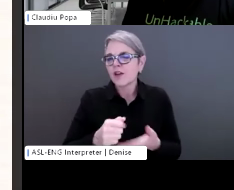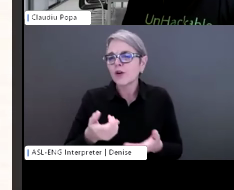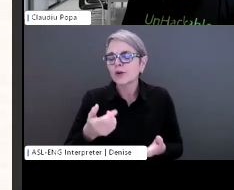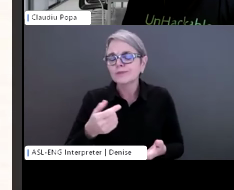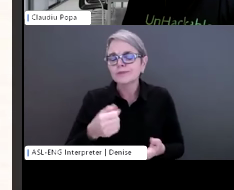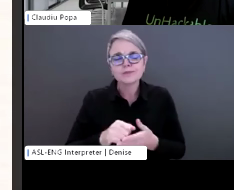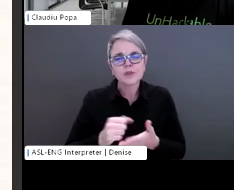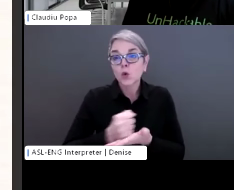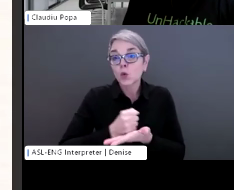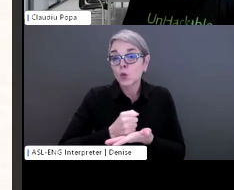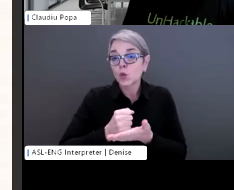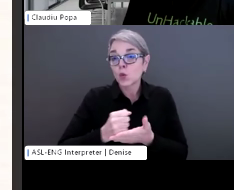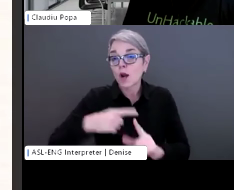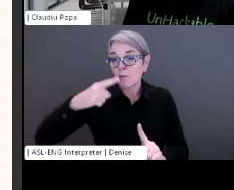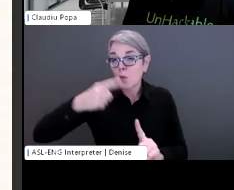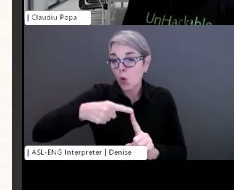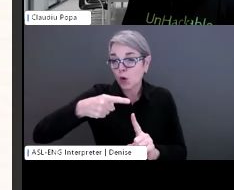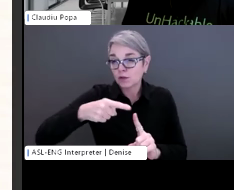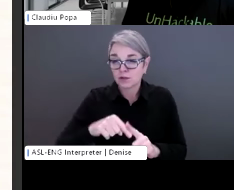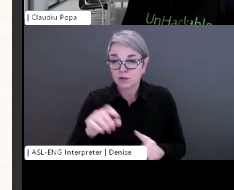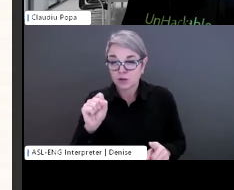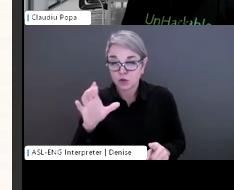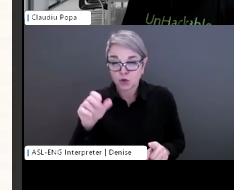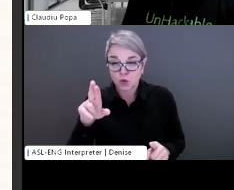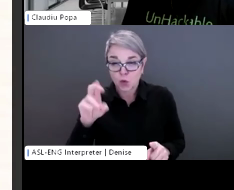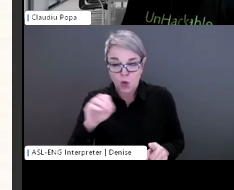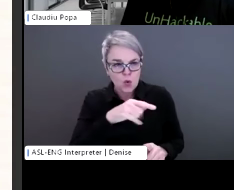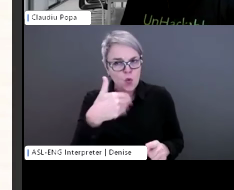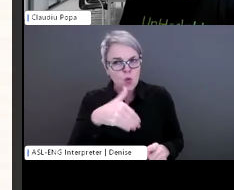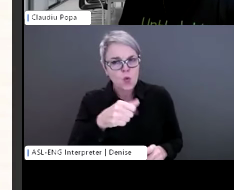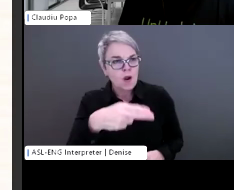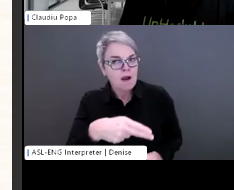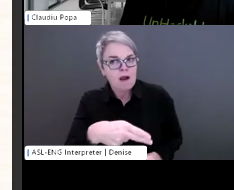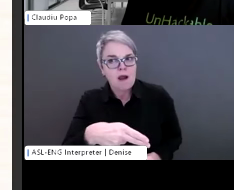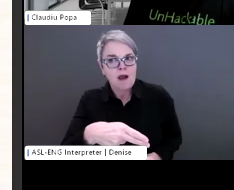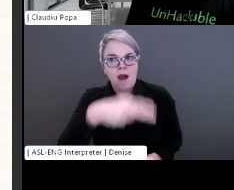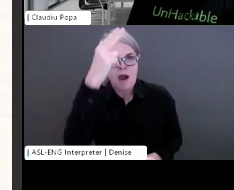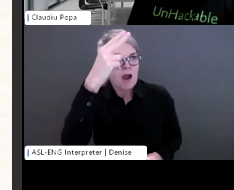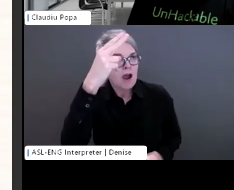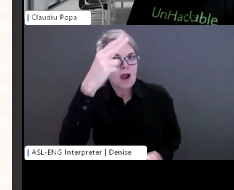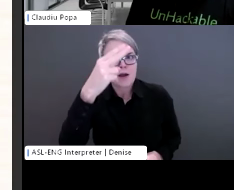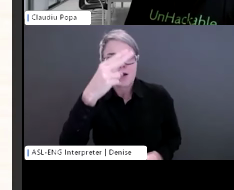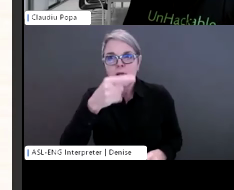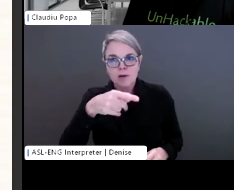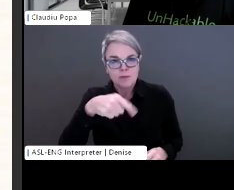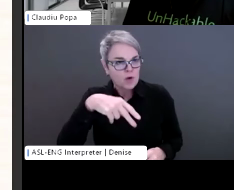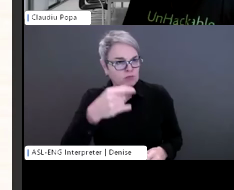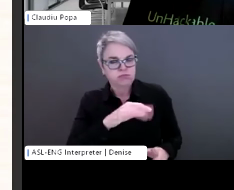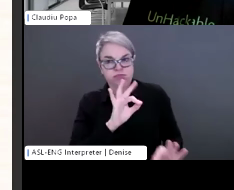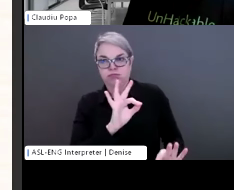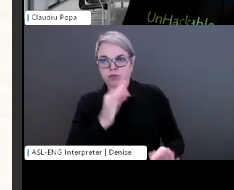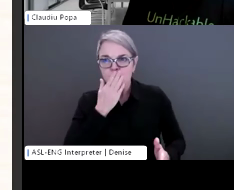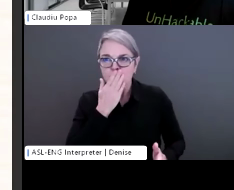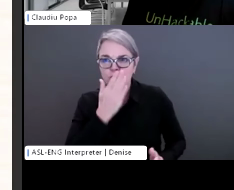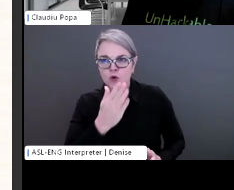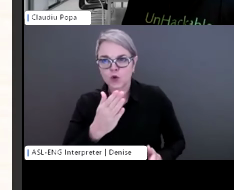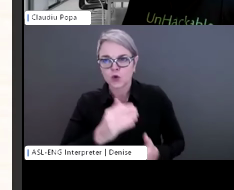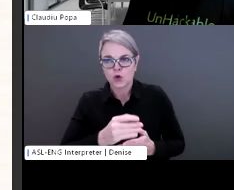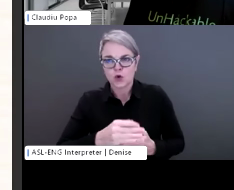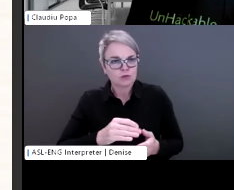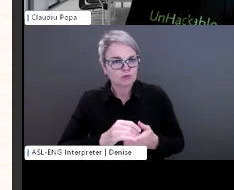that credit rating could earn you the right to apply for a variety of products that you